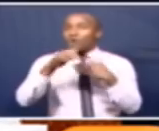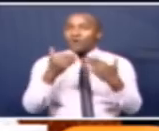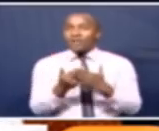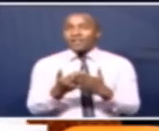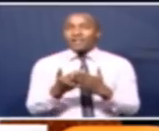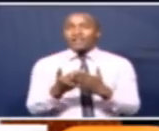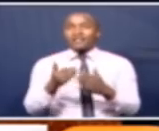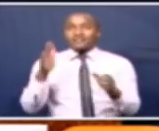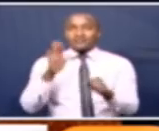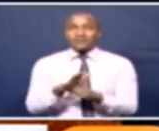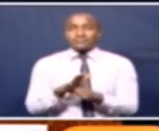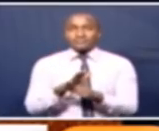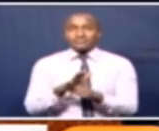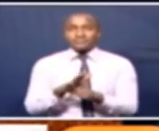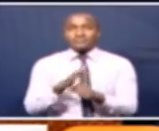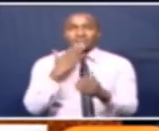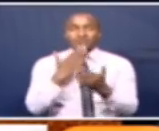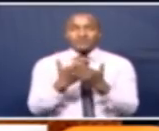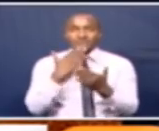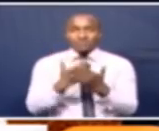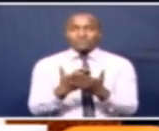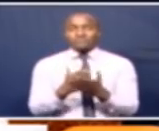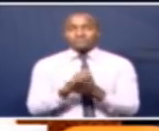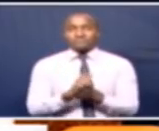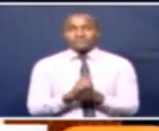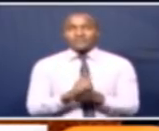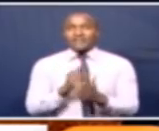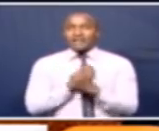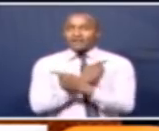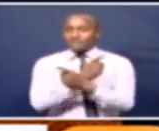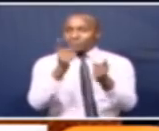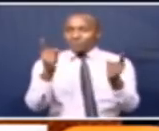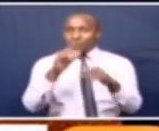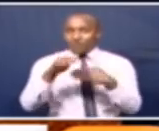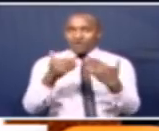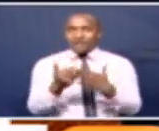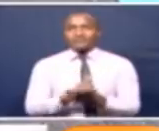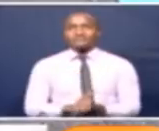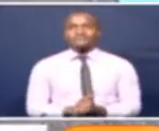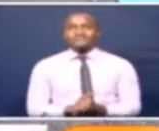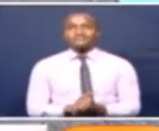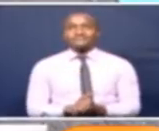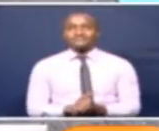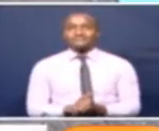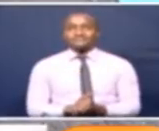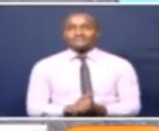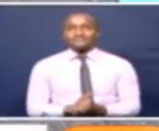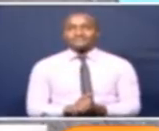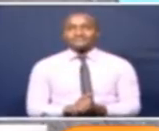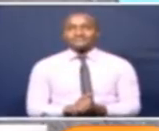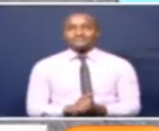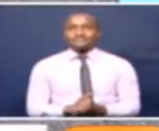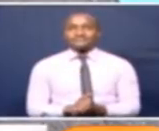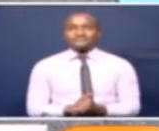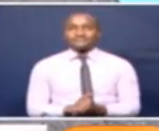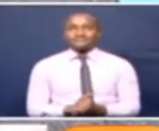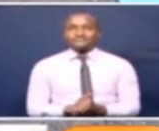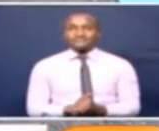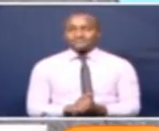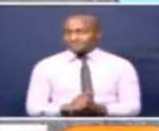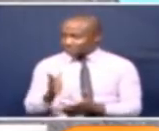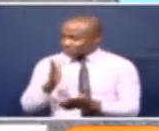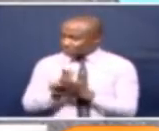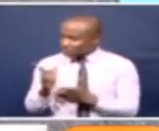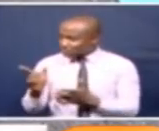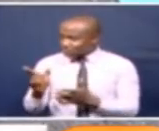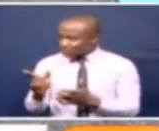so many. Thank you so much. Love you guys. Oh, give me a high five. You're like a little adult,